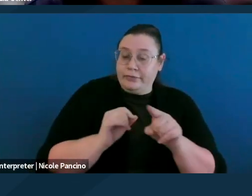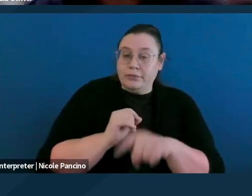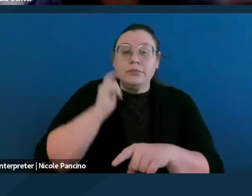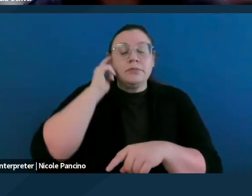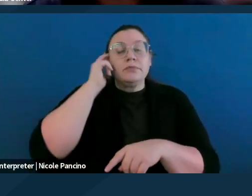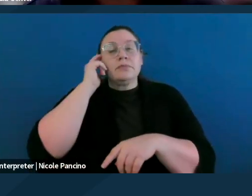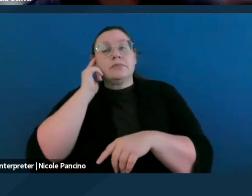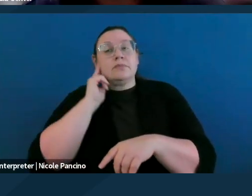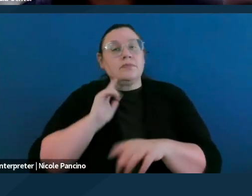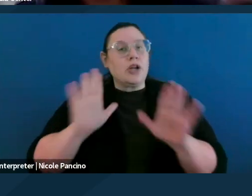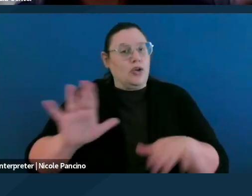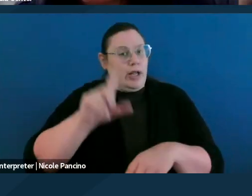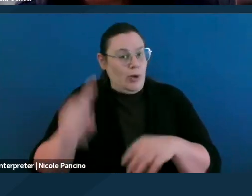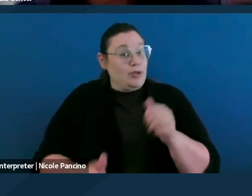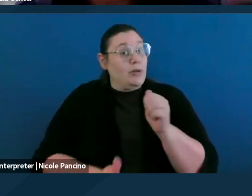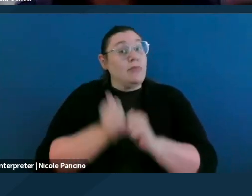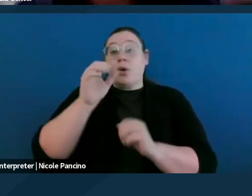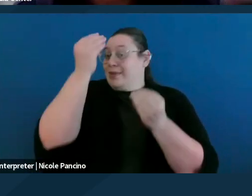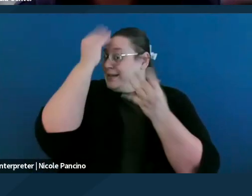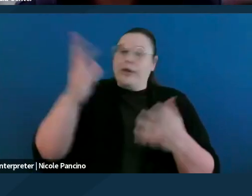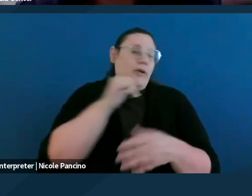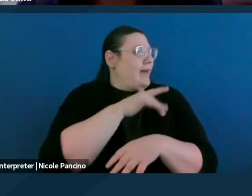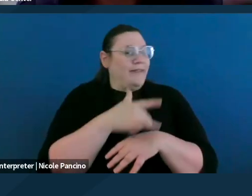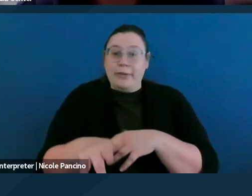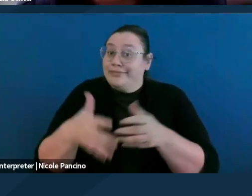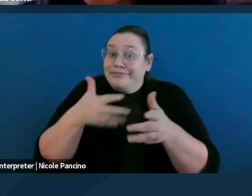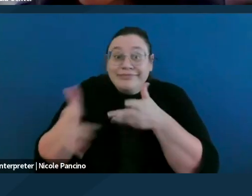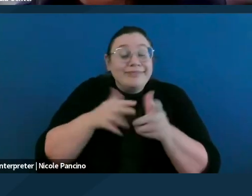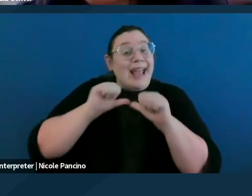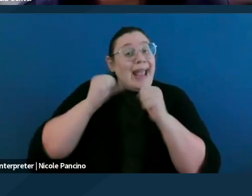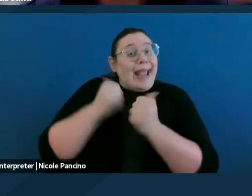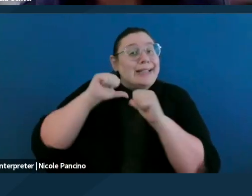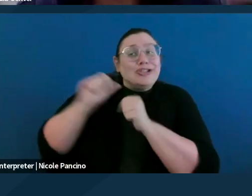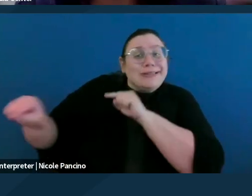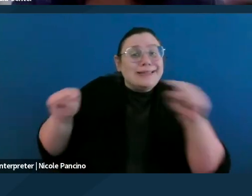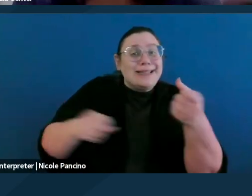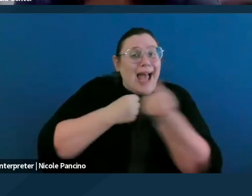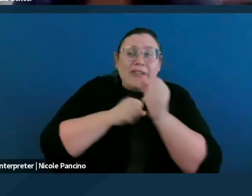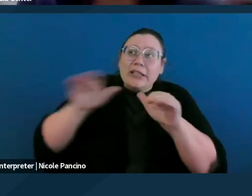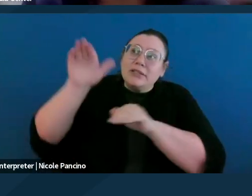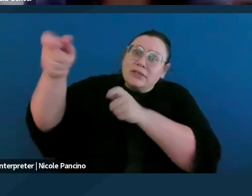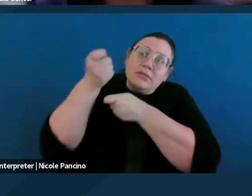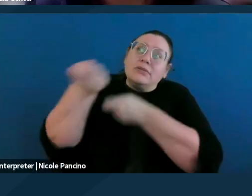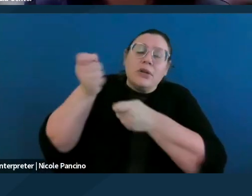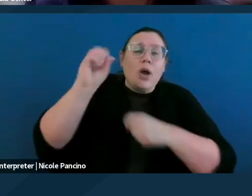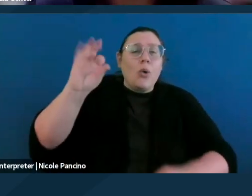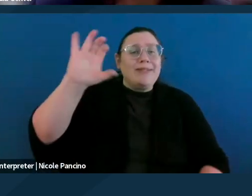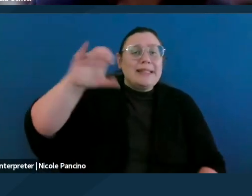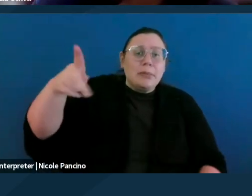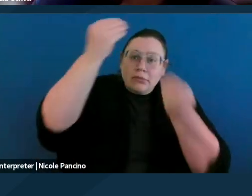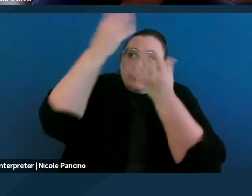a great question. Most data are not available despite efforts from agencies and advocates to compel OFCCP to release